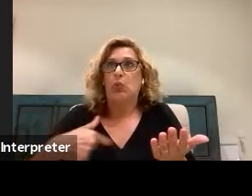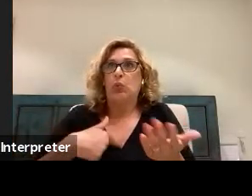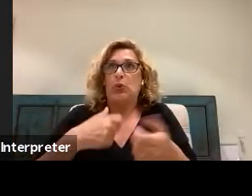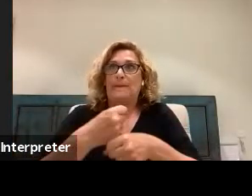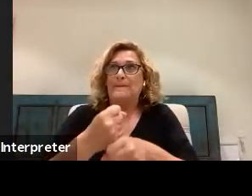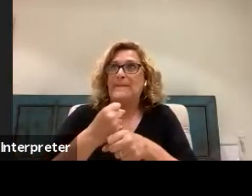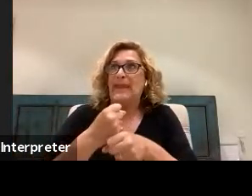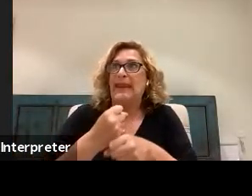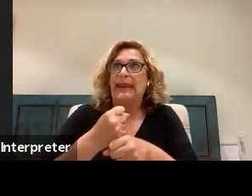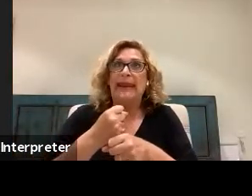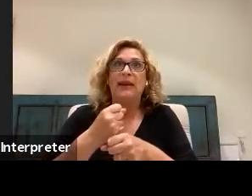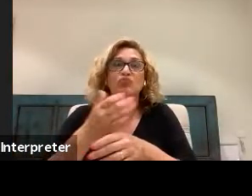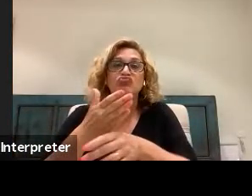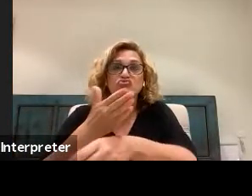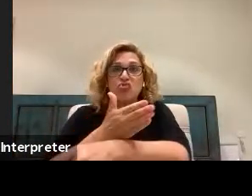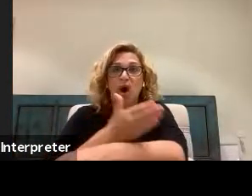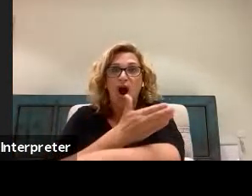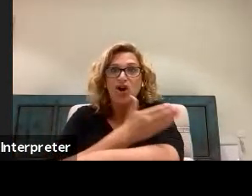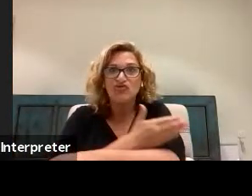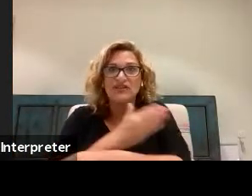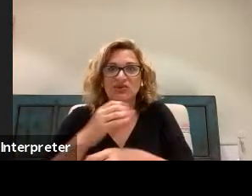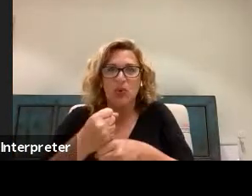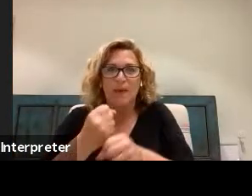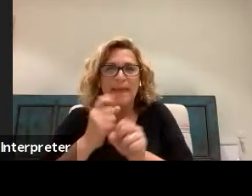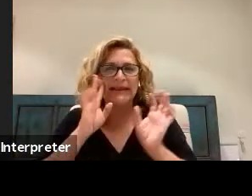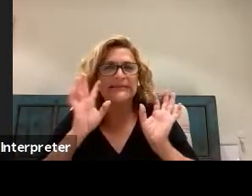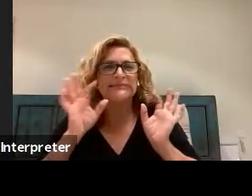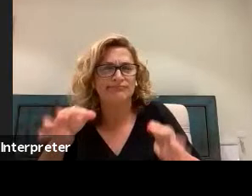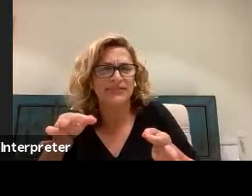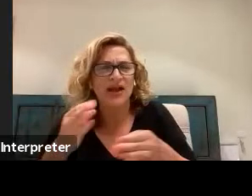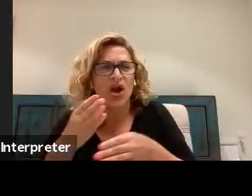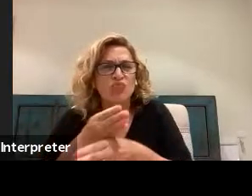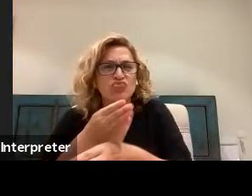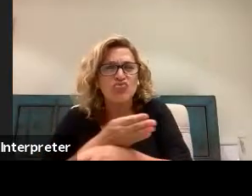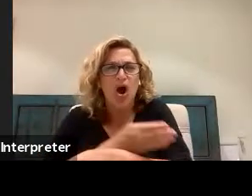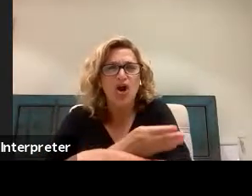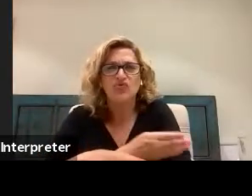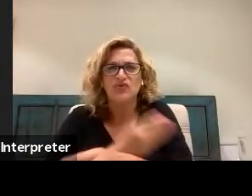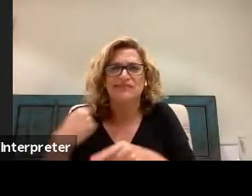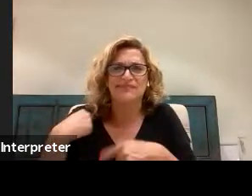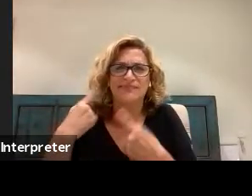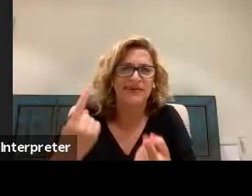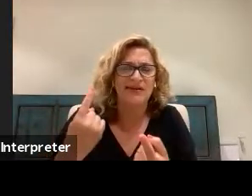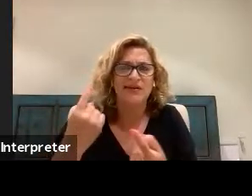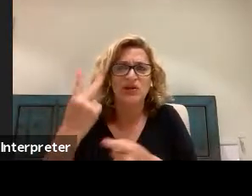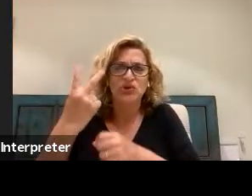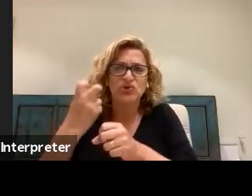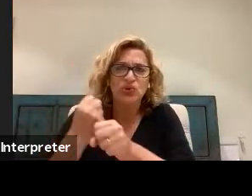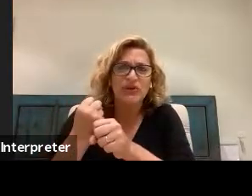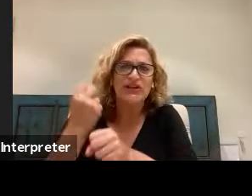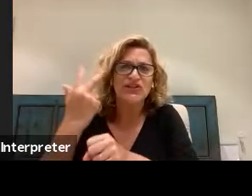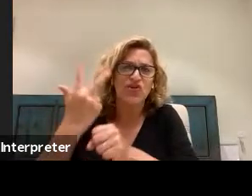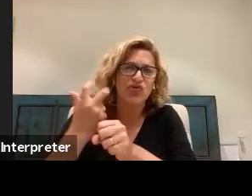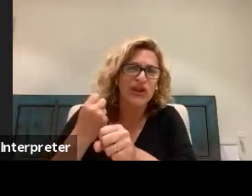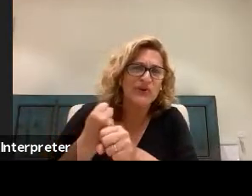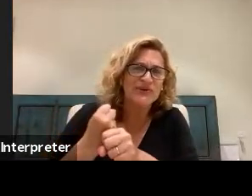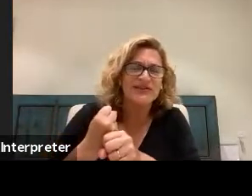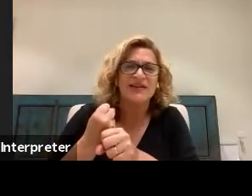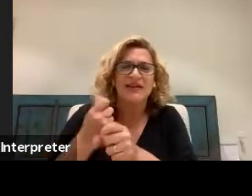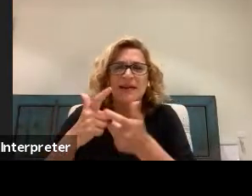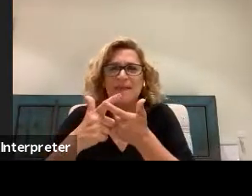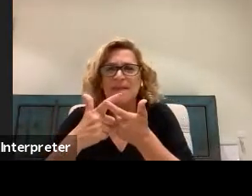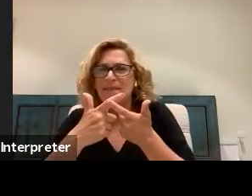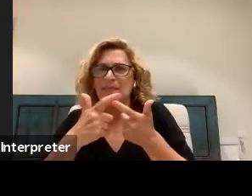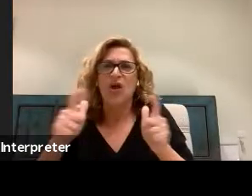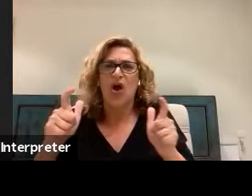making progress. We are definitely making progress, especially in the last 2 or 3 years. We've been making a lot more